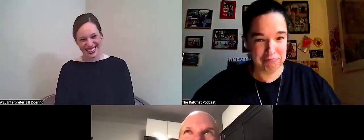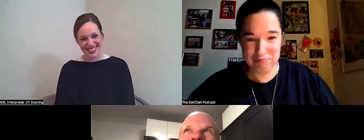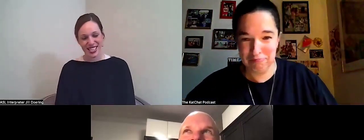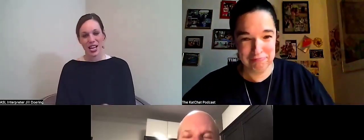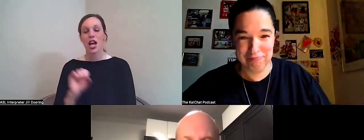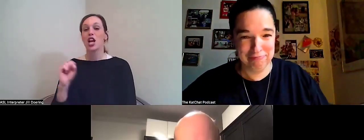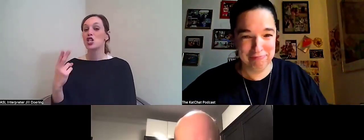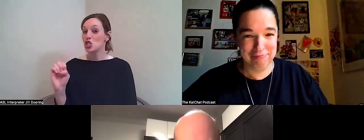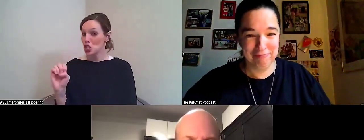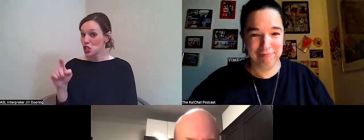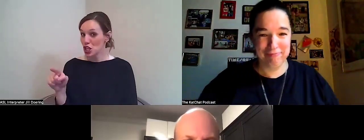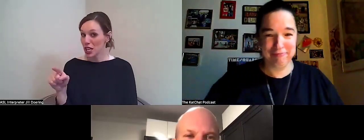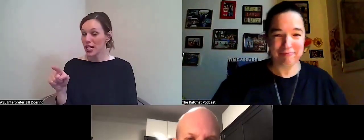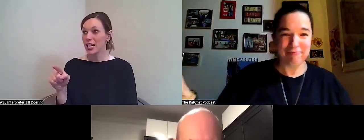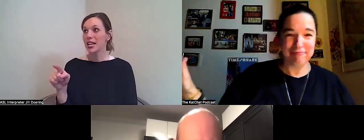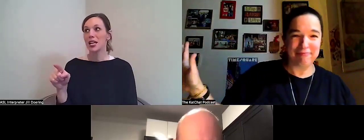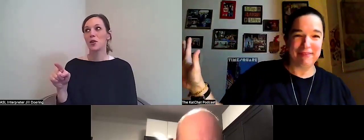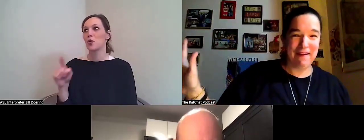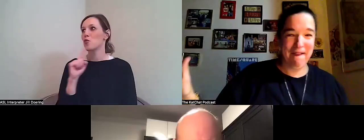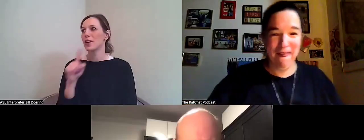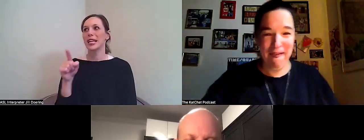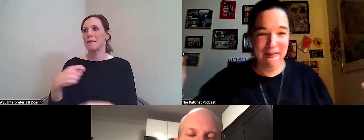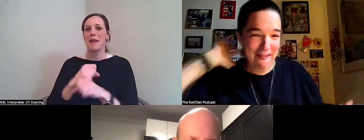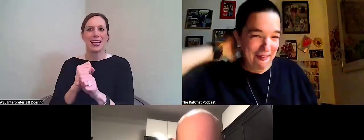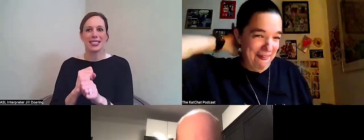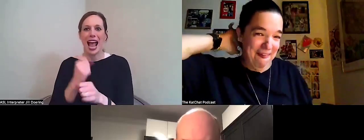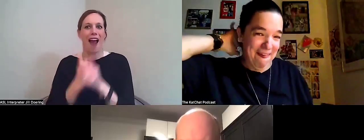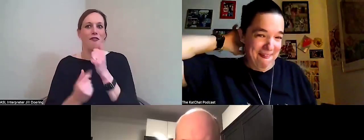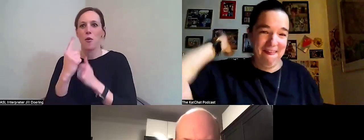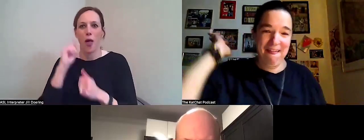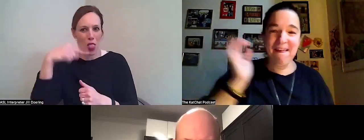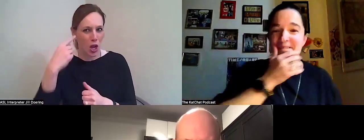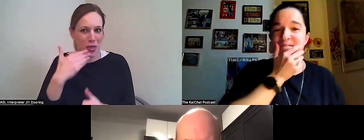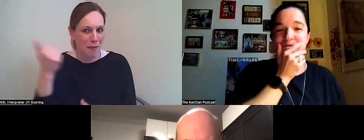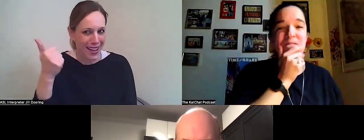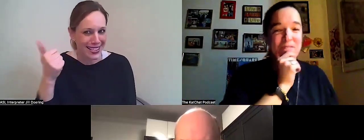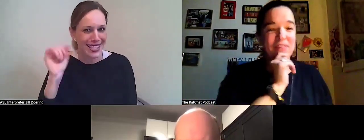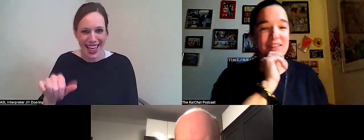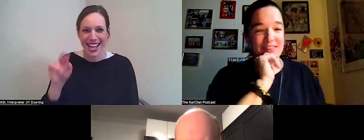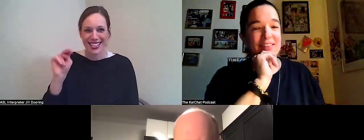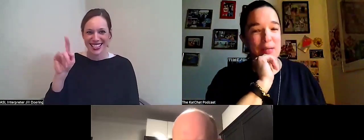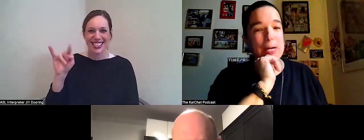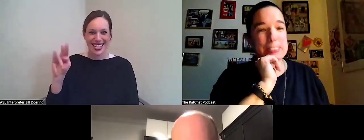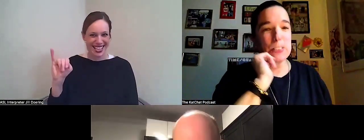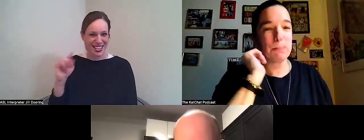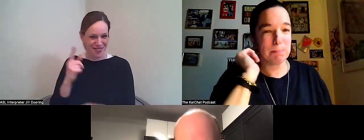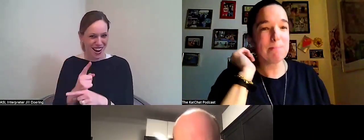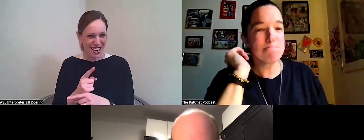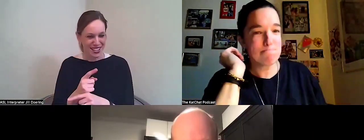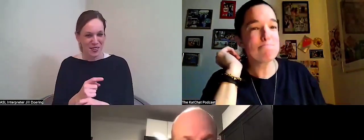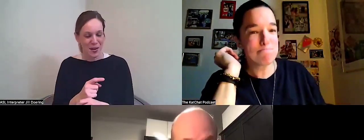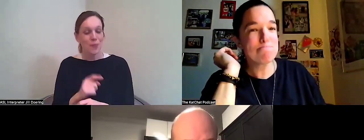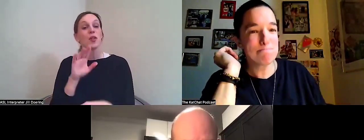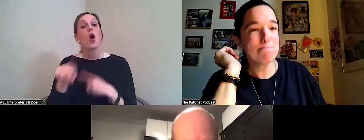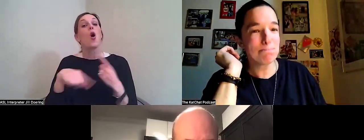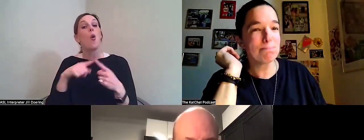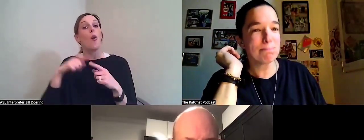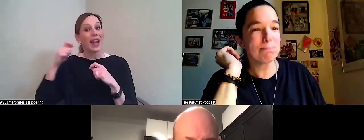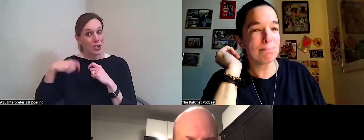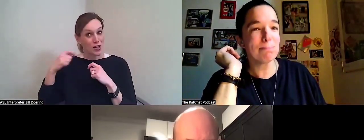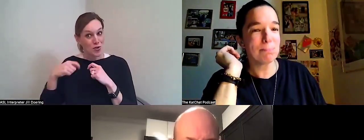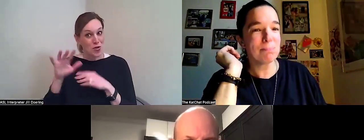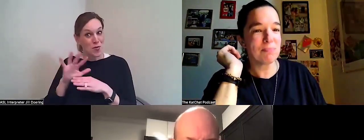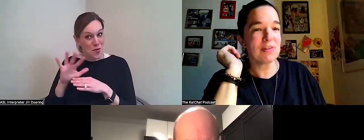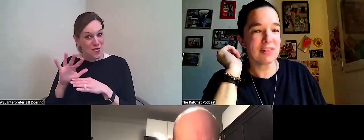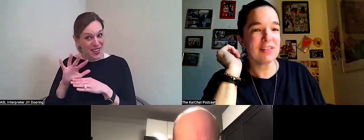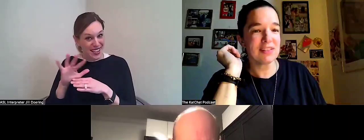She she brings out the best in everybody. That's Nikki. And it's funny, when I shoot these movies, I